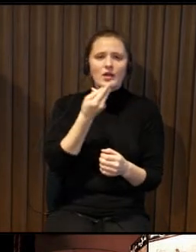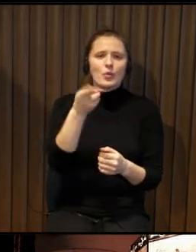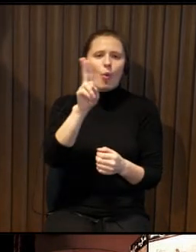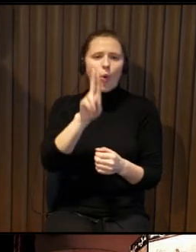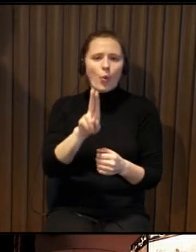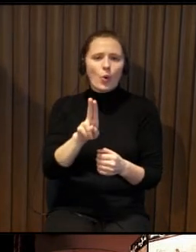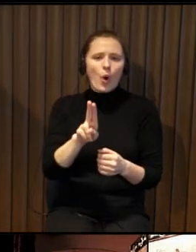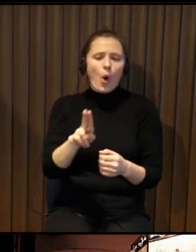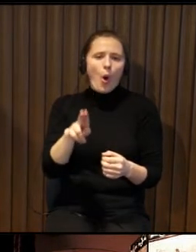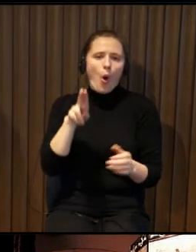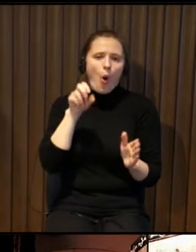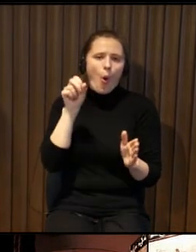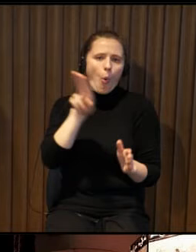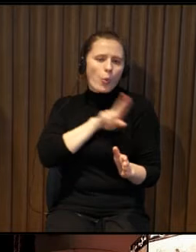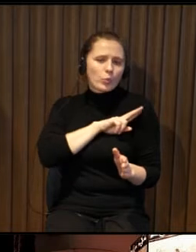or social safety nets.